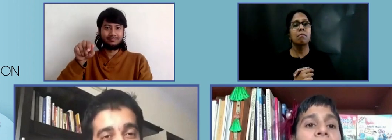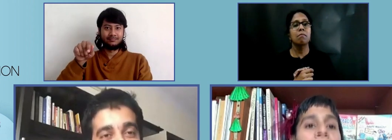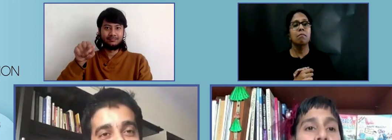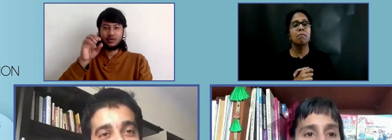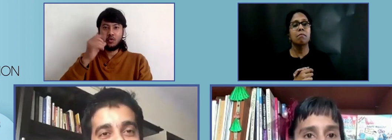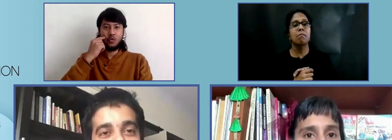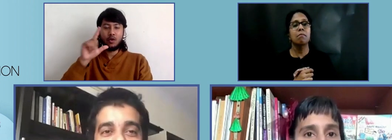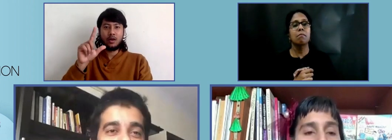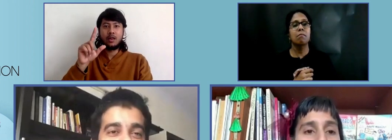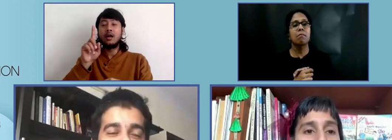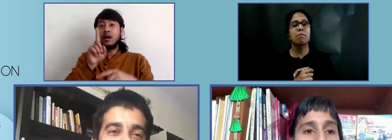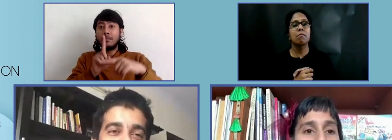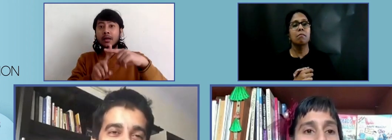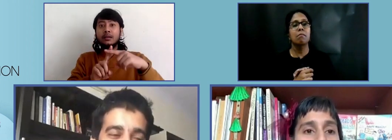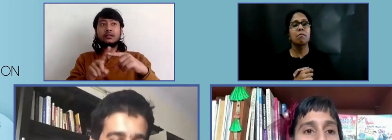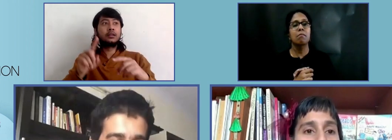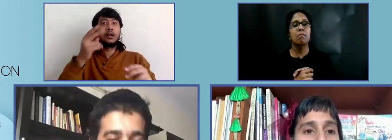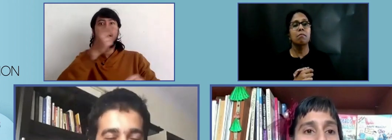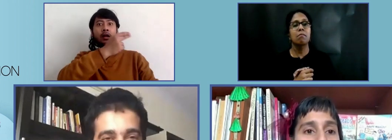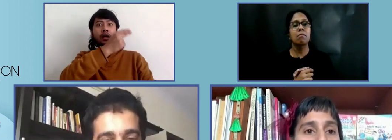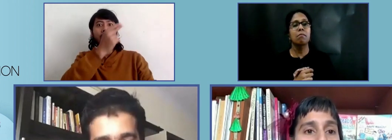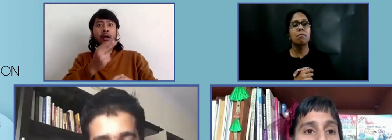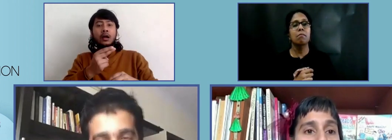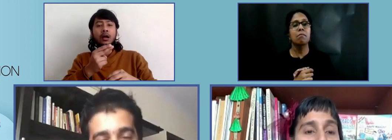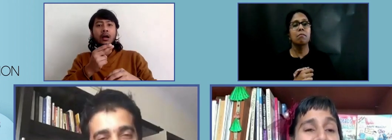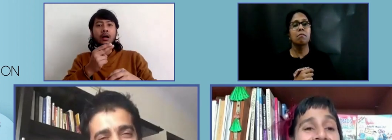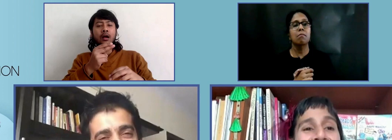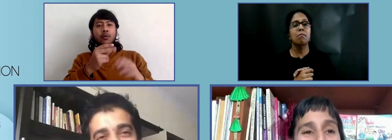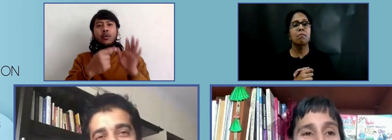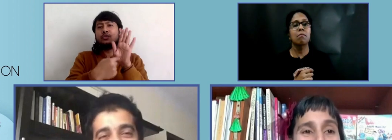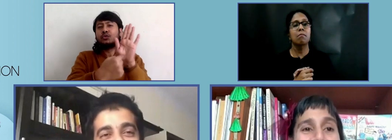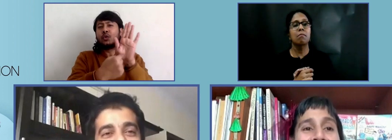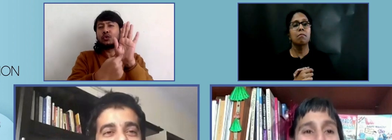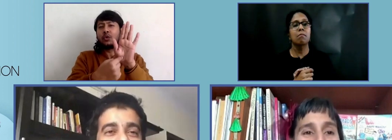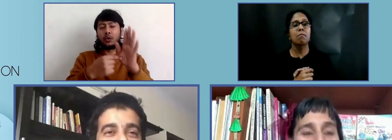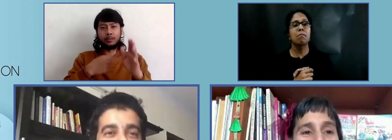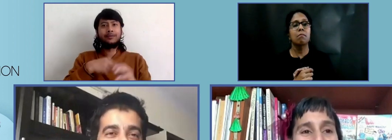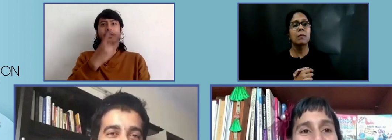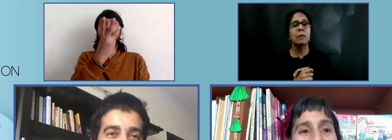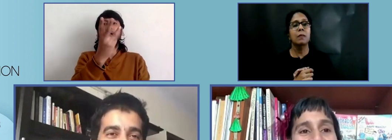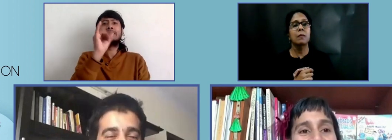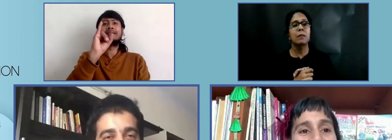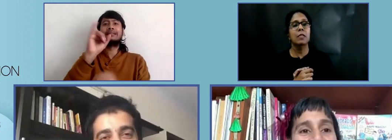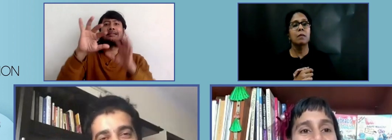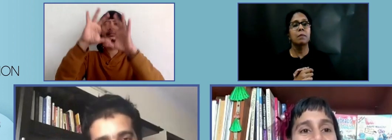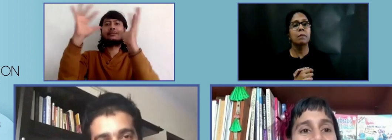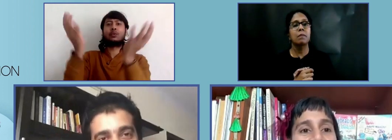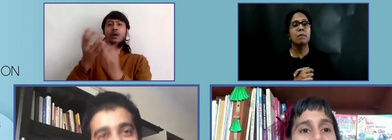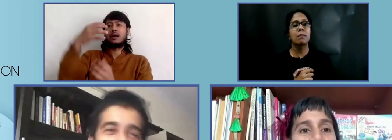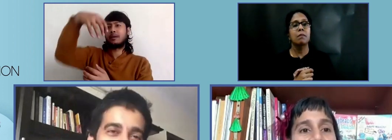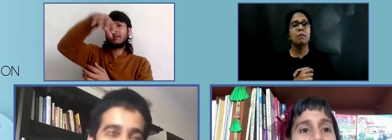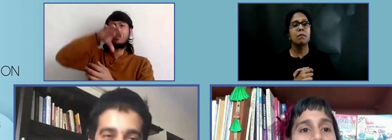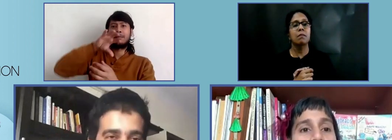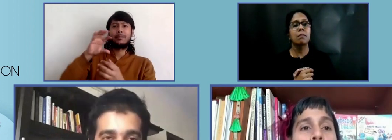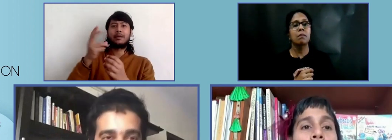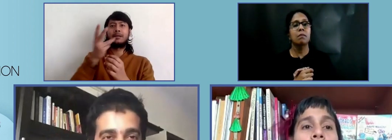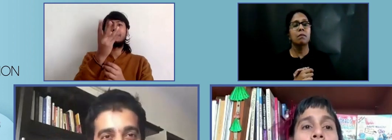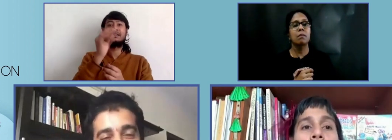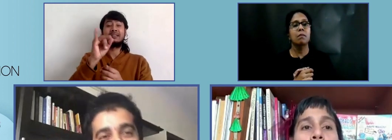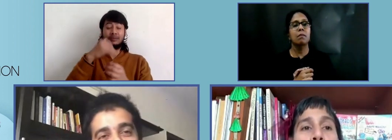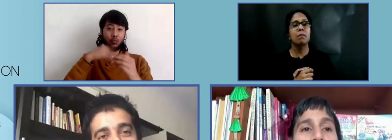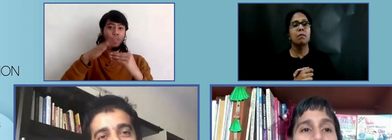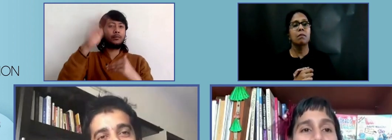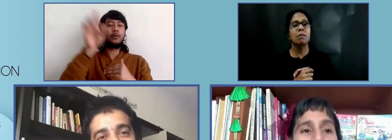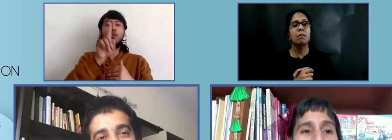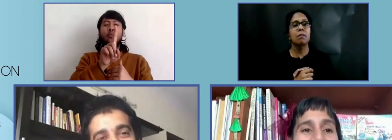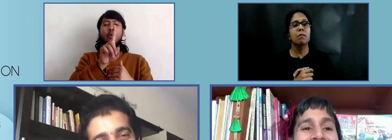art space, I have performed in 36 countries as of now. My dream is to perform in at least 100 countries, you know, because